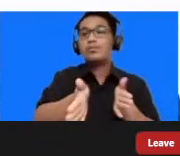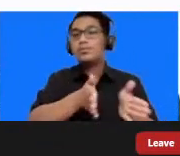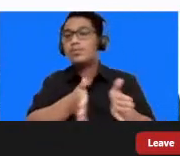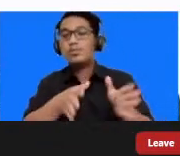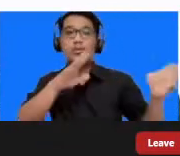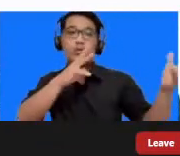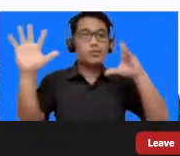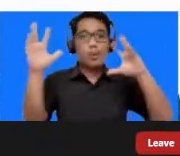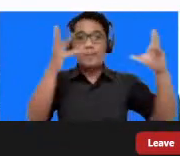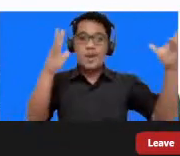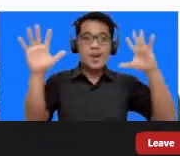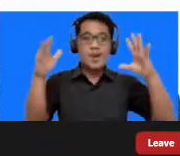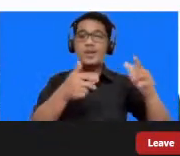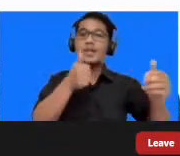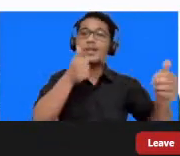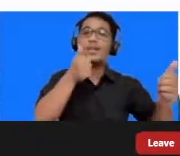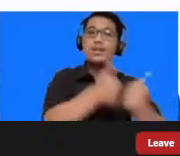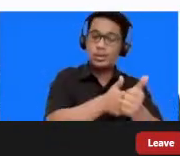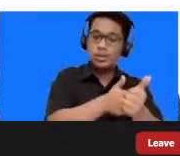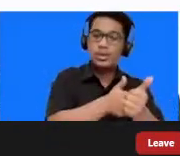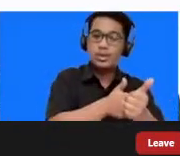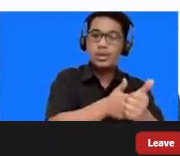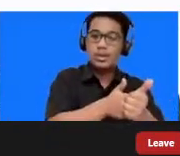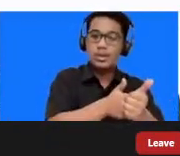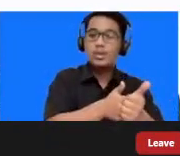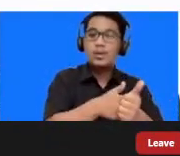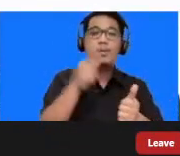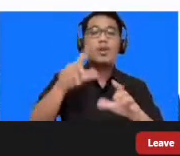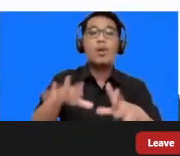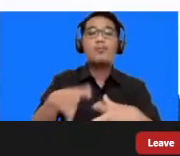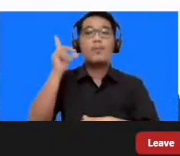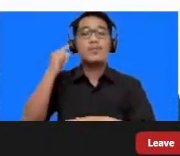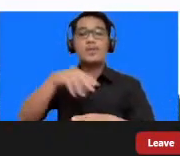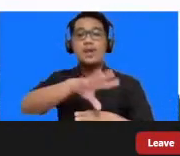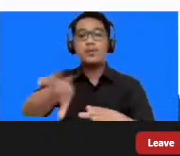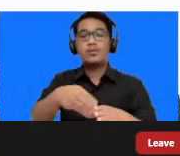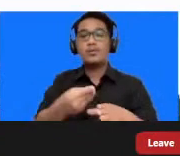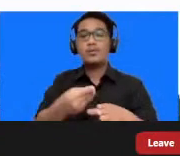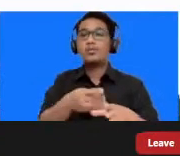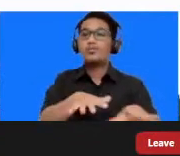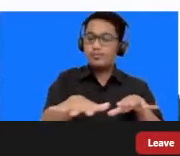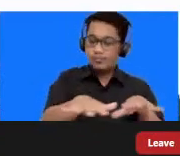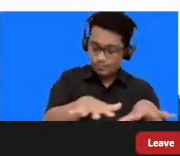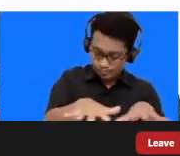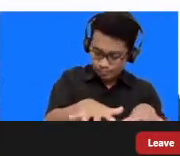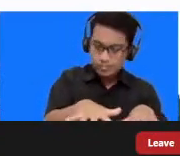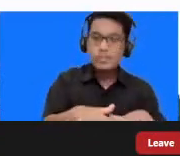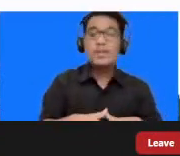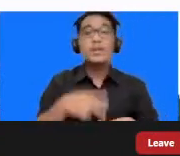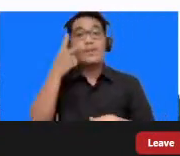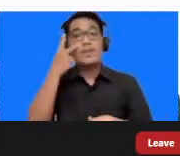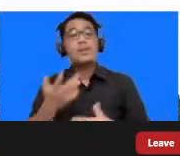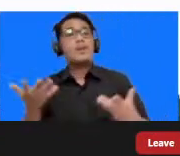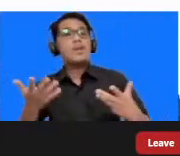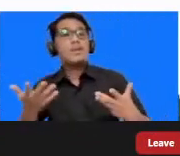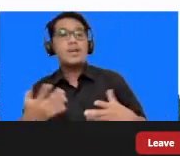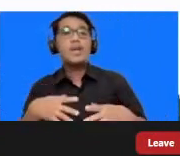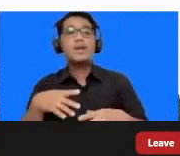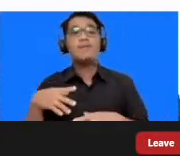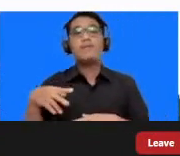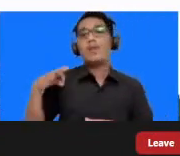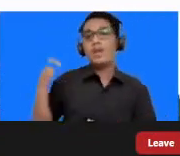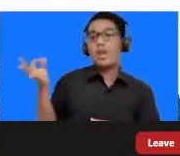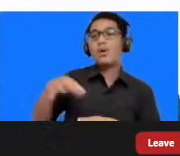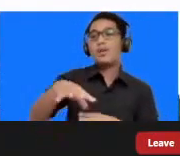We have heard as well about the Indonesia experience on volunteers and coordination with humanitarian organizations. Now, our questions to you,